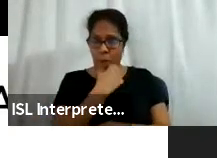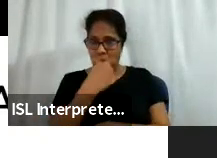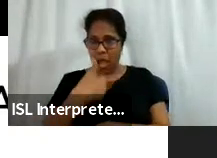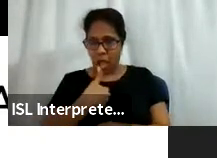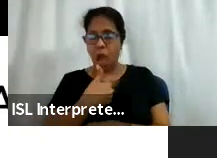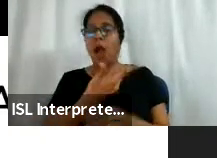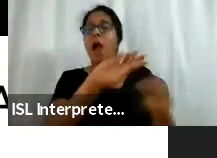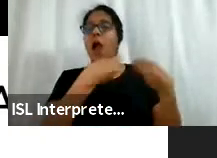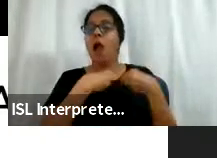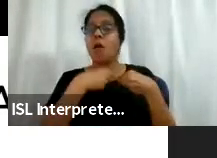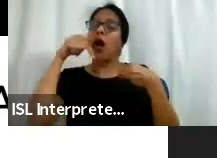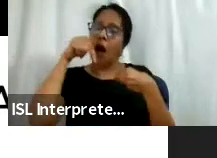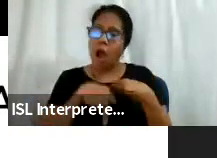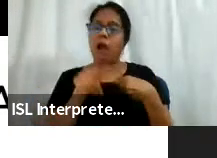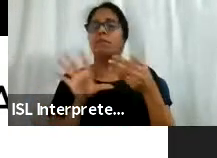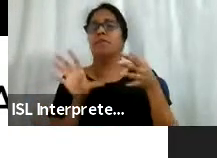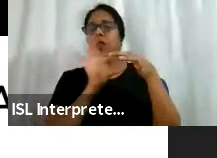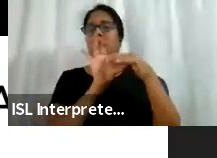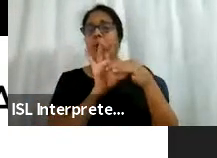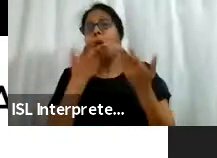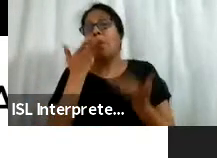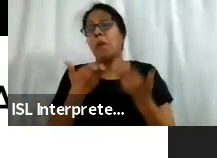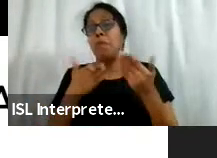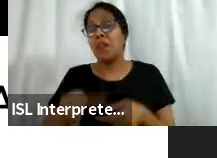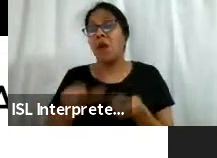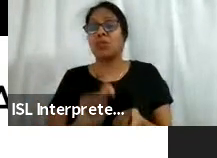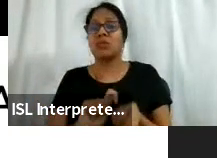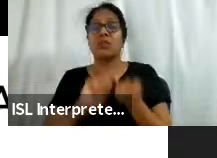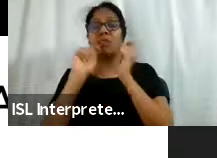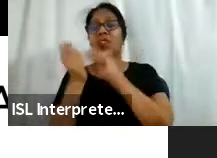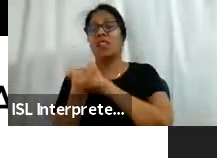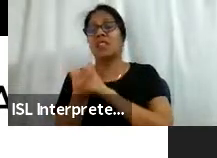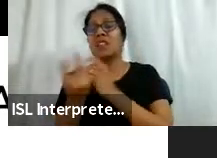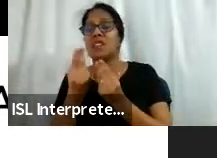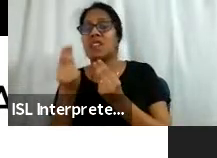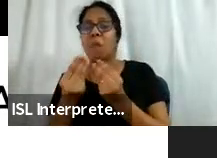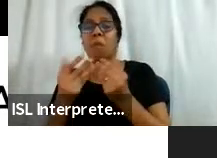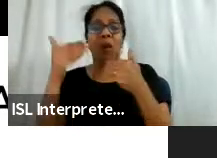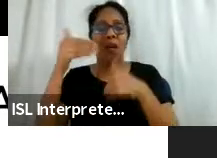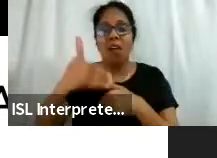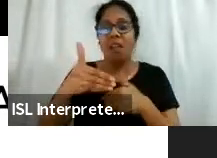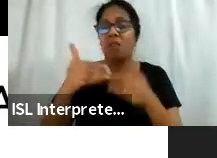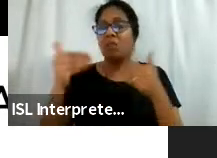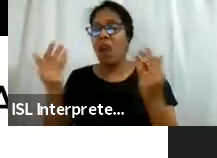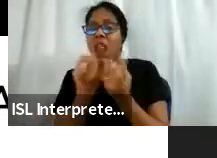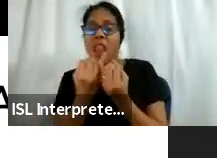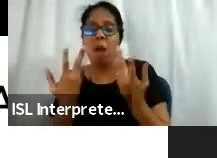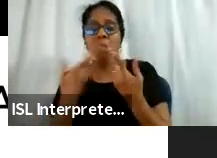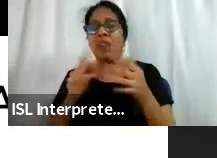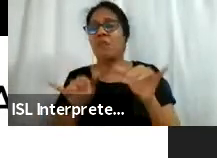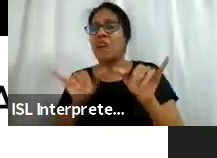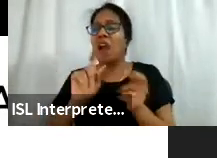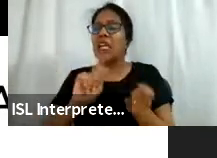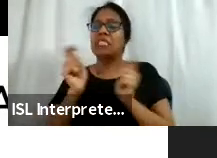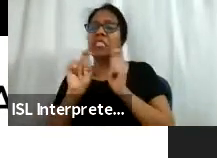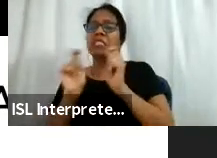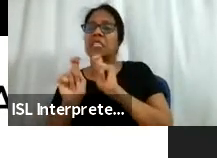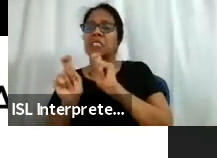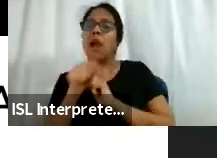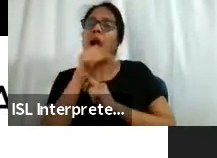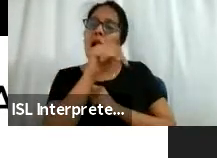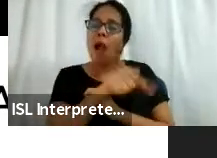happen that your parameters change. Then those consulting endocrinologist or your cardiologist, they